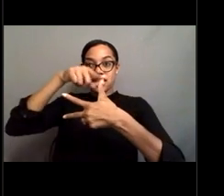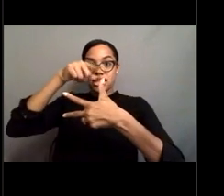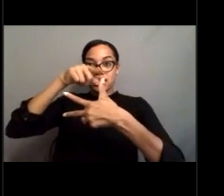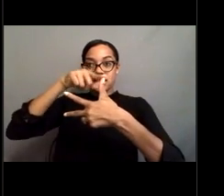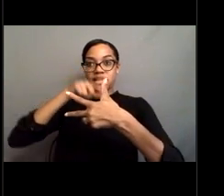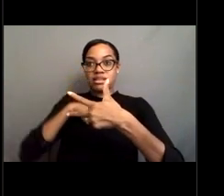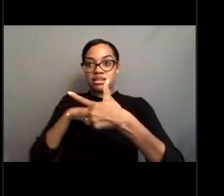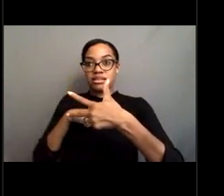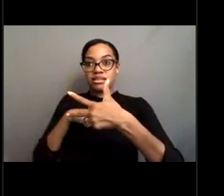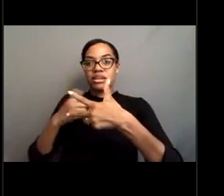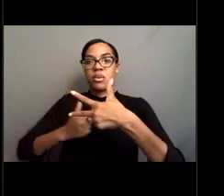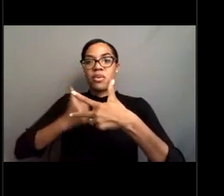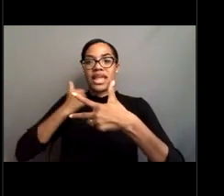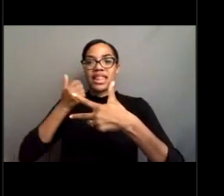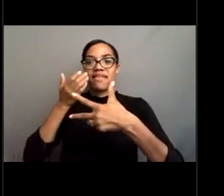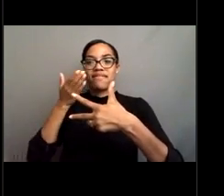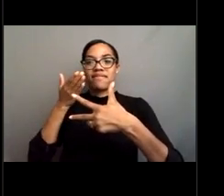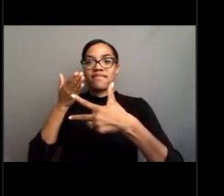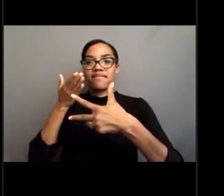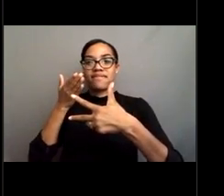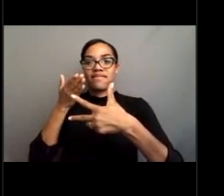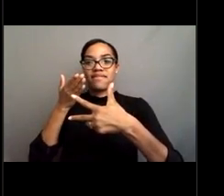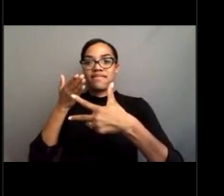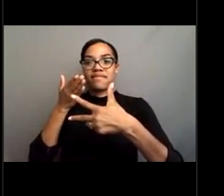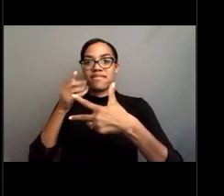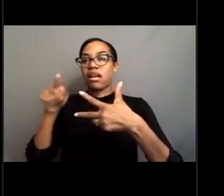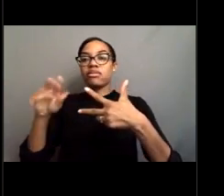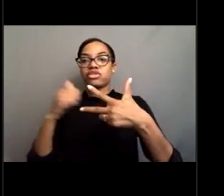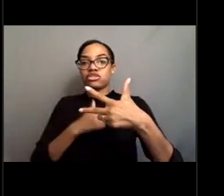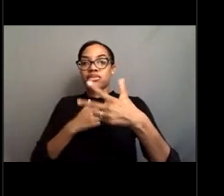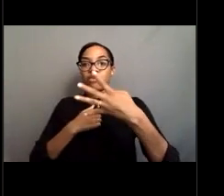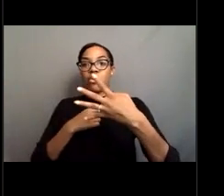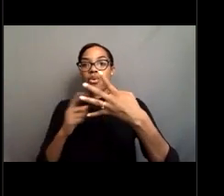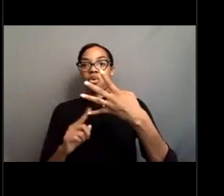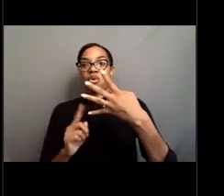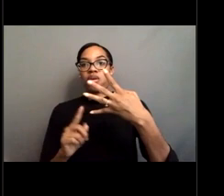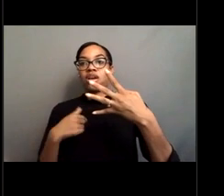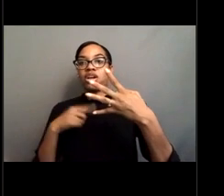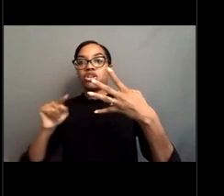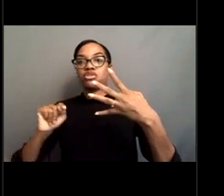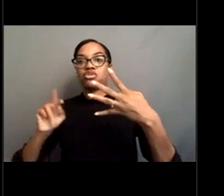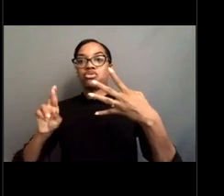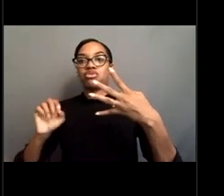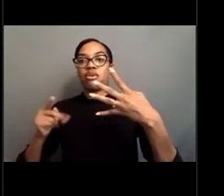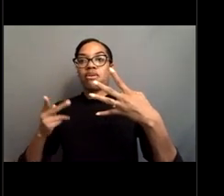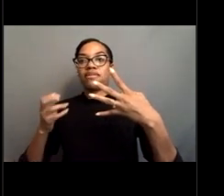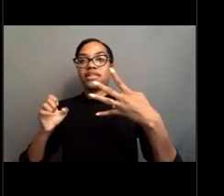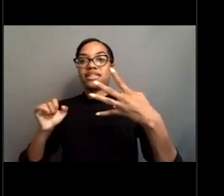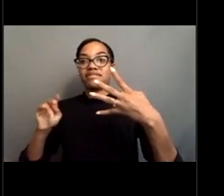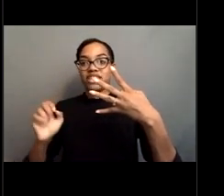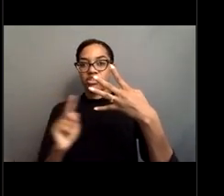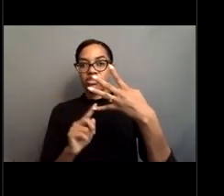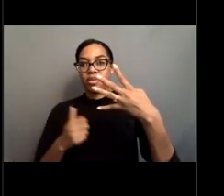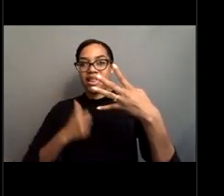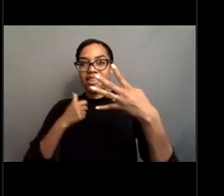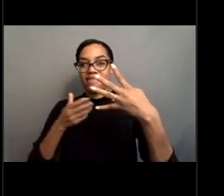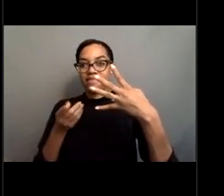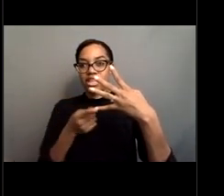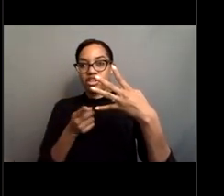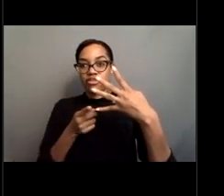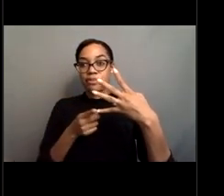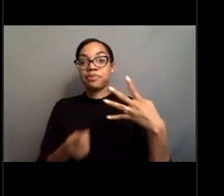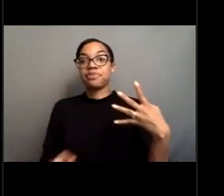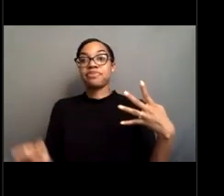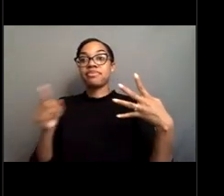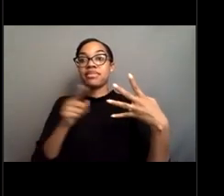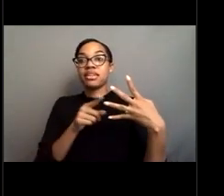in the lowest layer of the atmosphere, right near the ground. The next layer above that is called the stratosphere, and the weather balloon will go all the way into